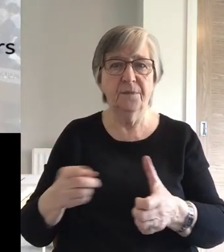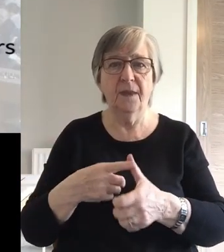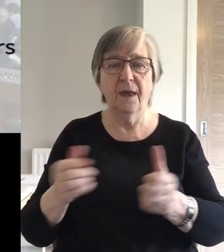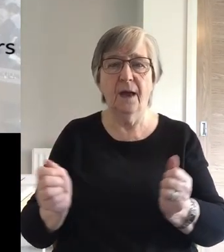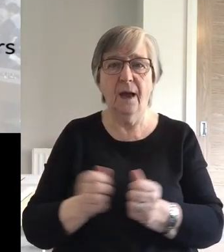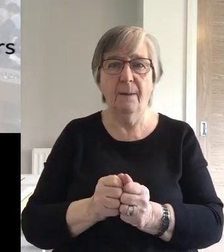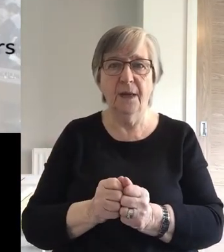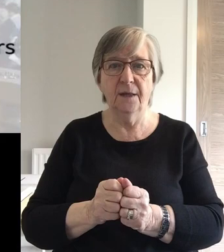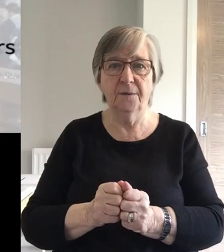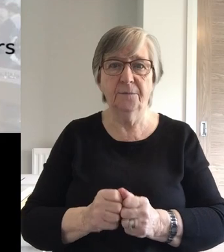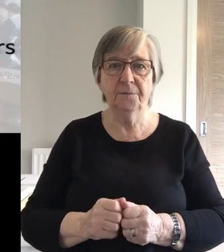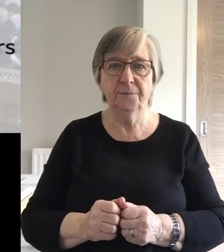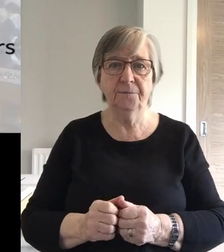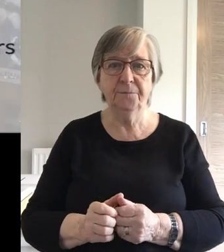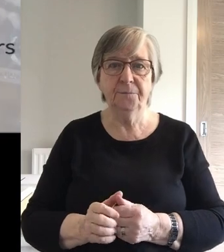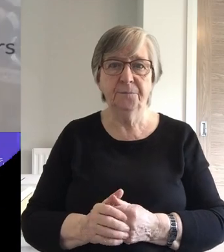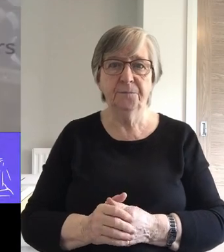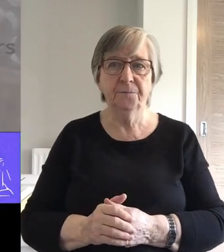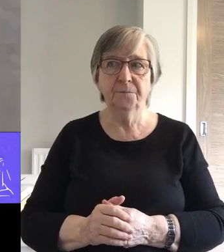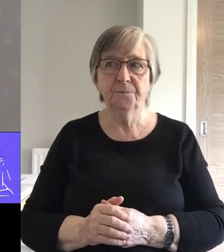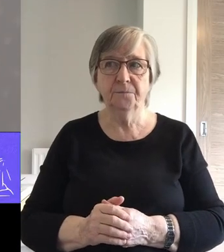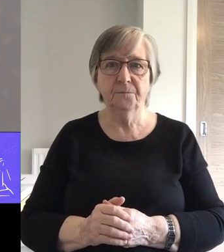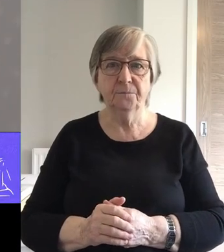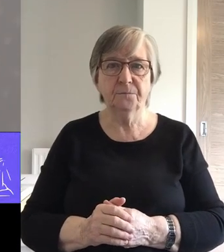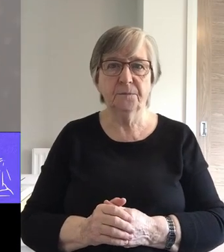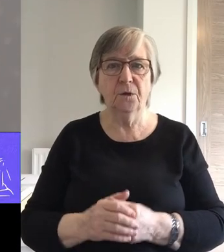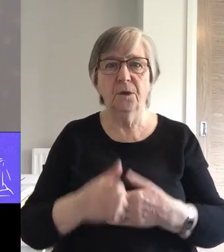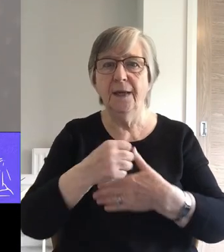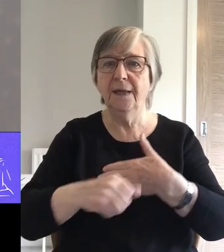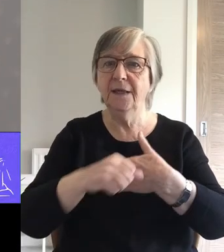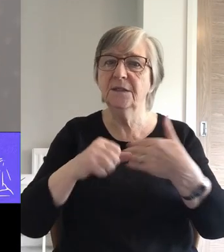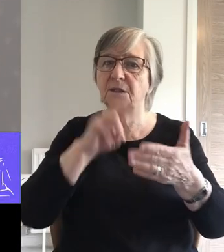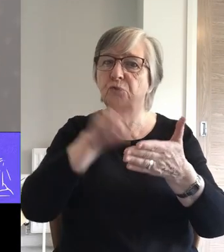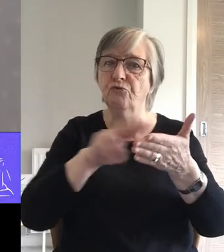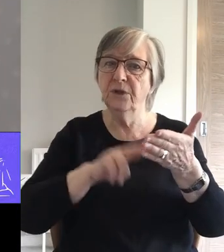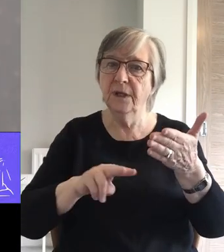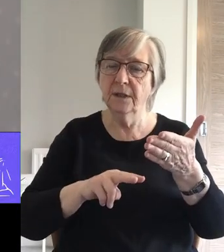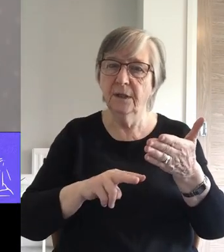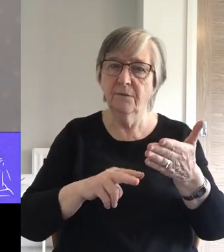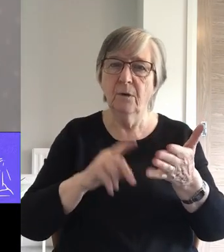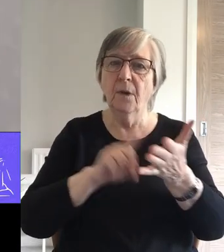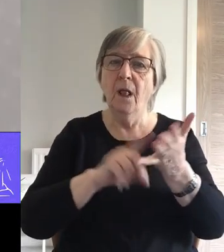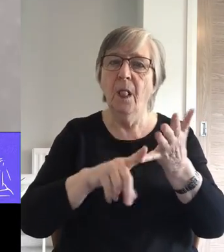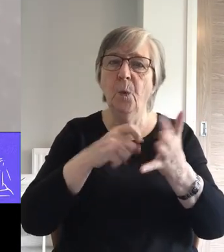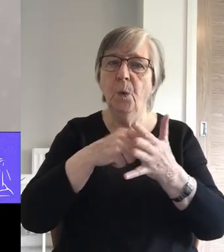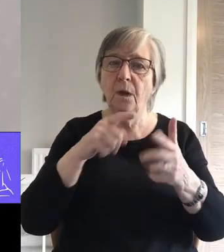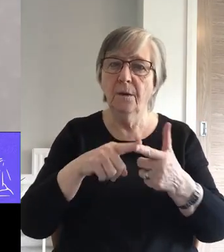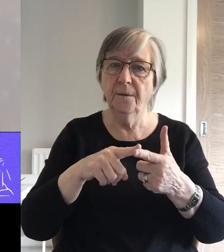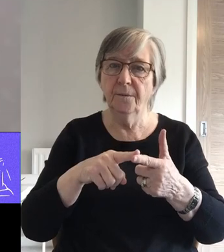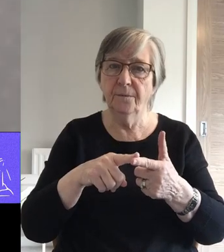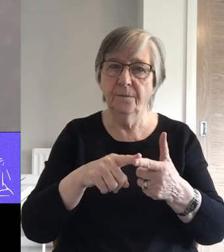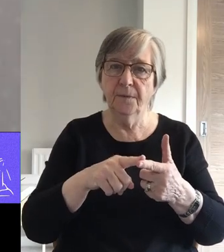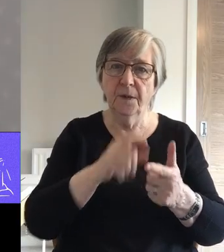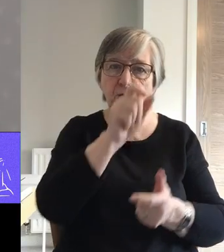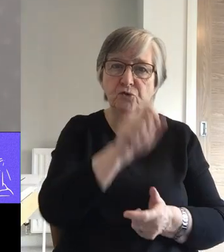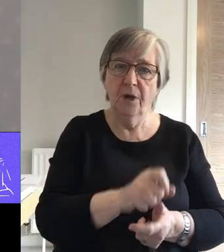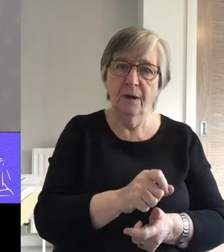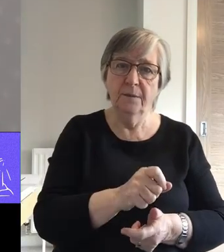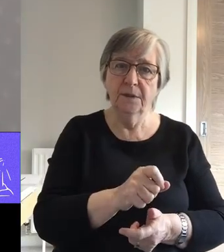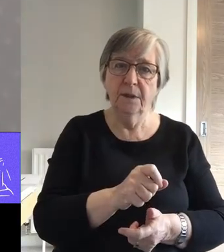forever. Amen. Our Easter reading is taken from the Gospel of Luke, reading from